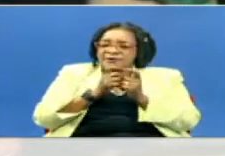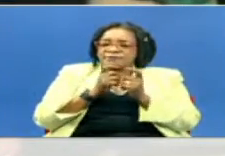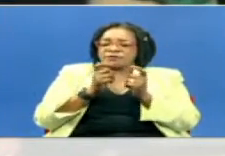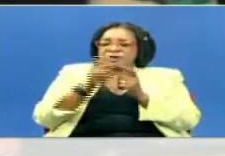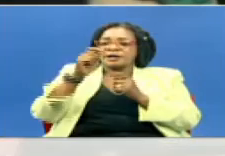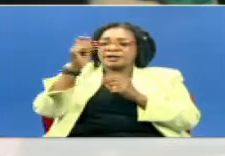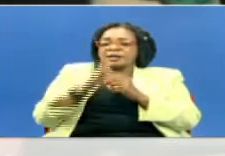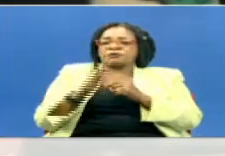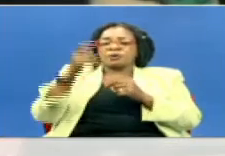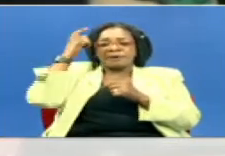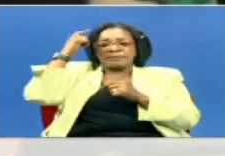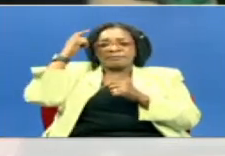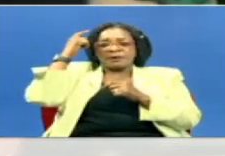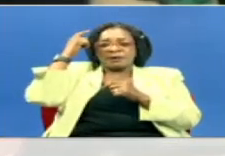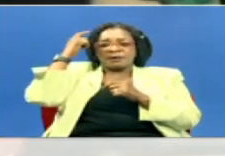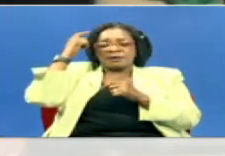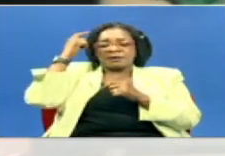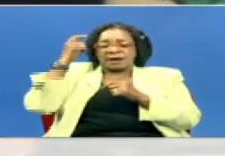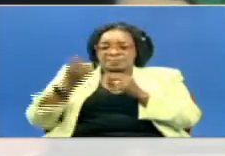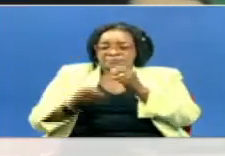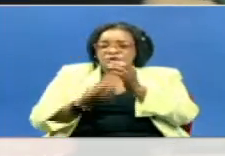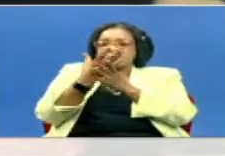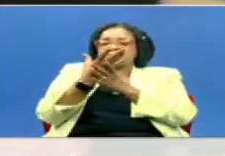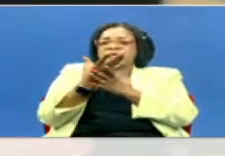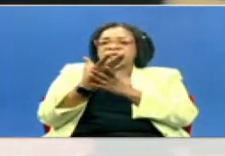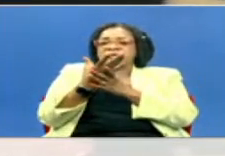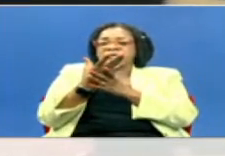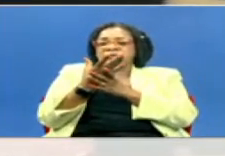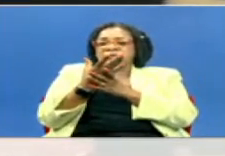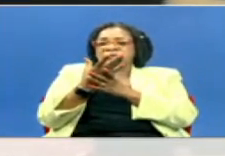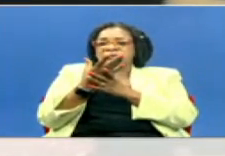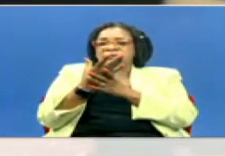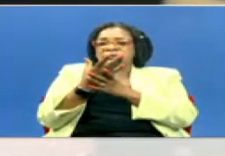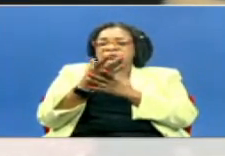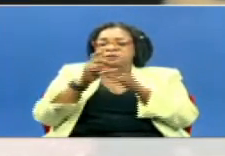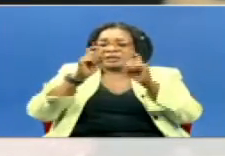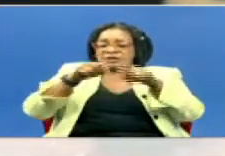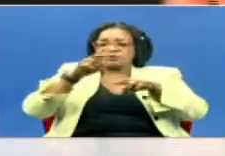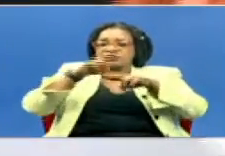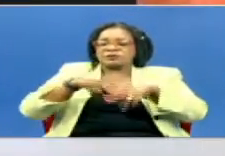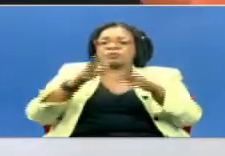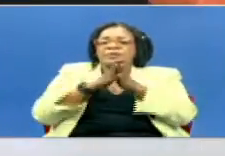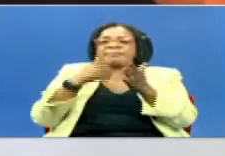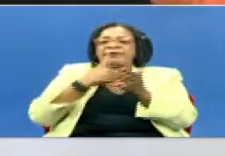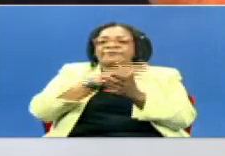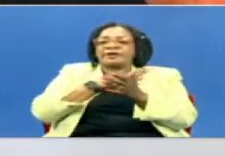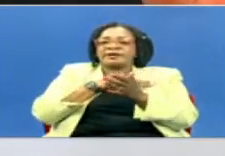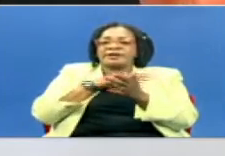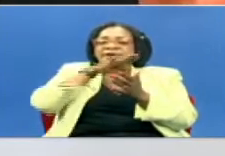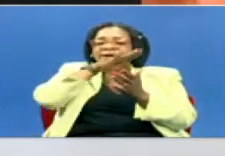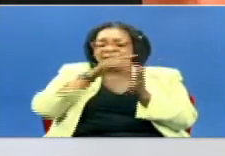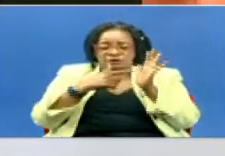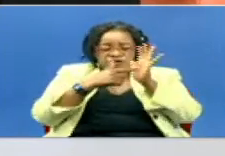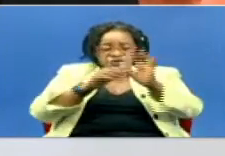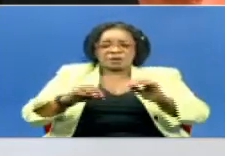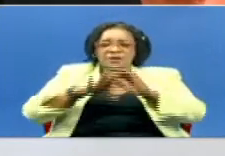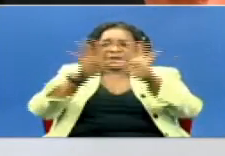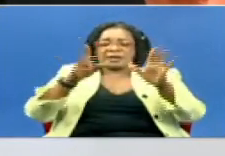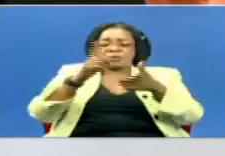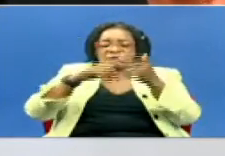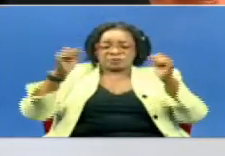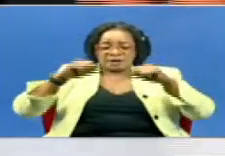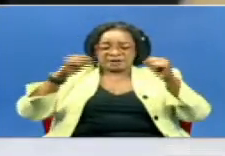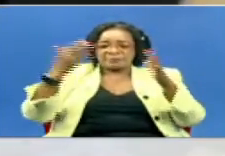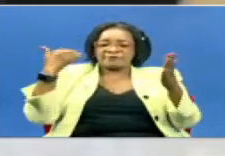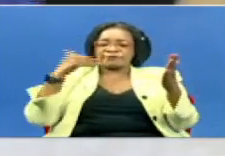remember, and I brought it out before I had to sit with my friend Raila and showed him in black and white what he had agreed in